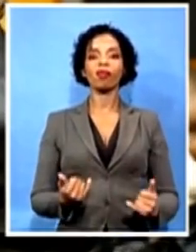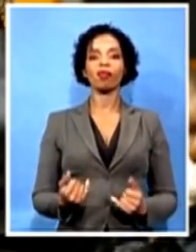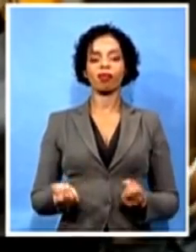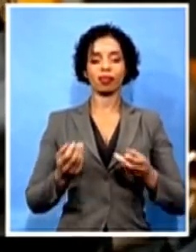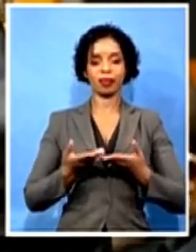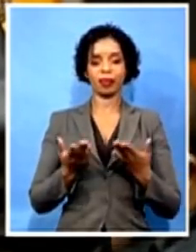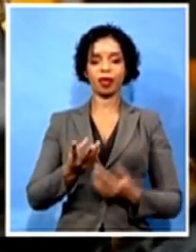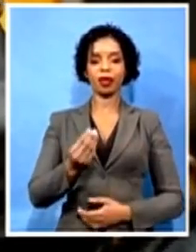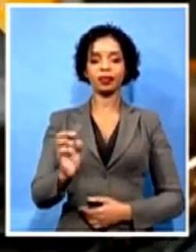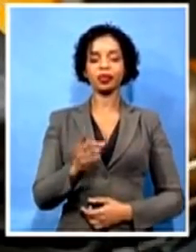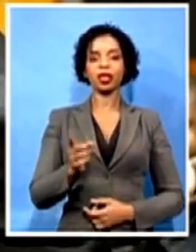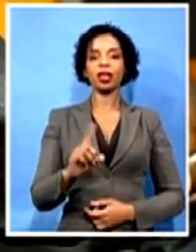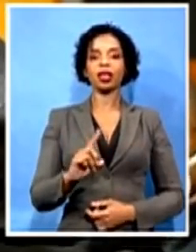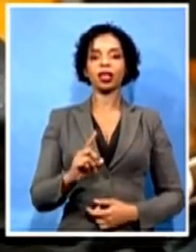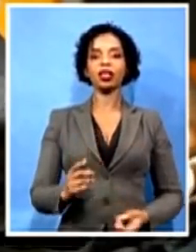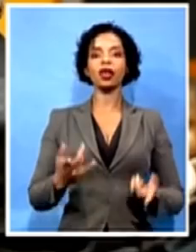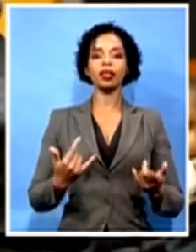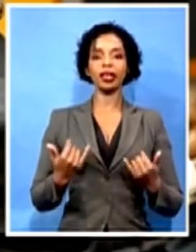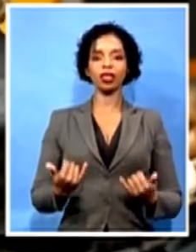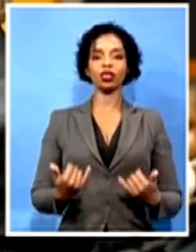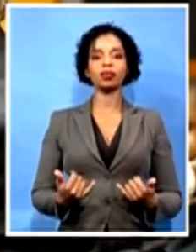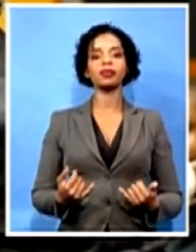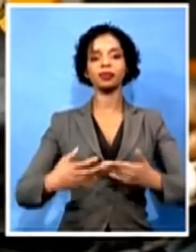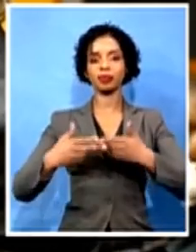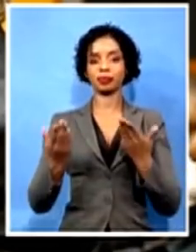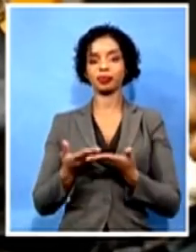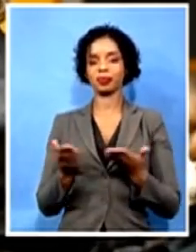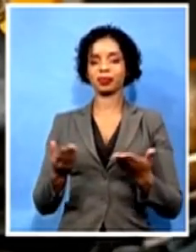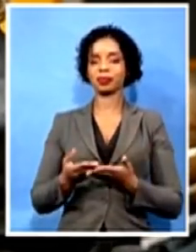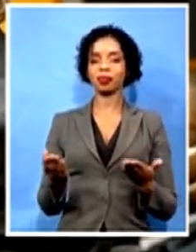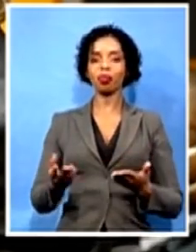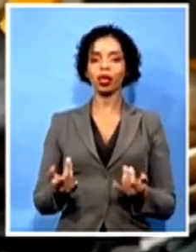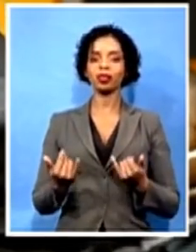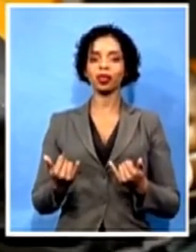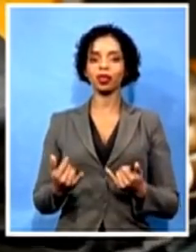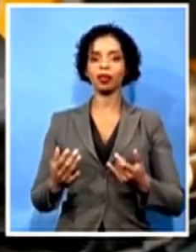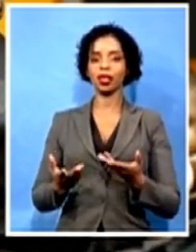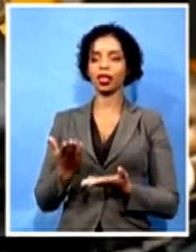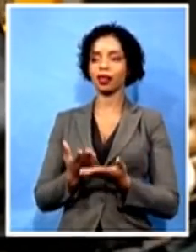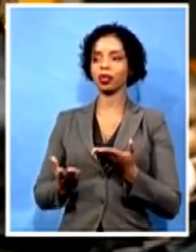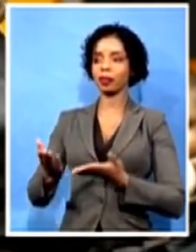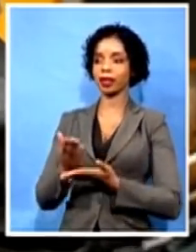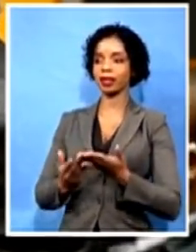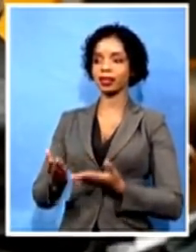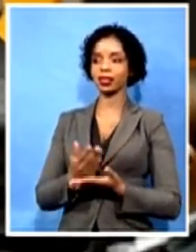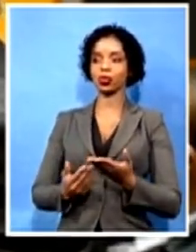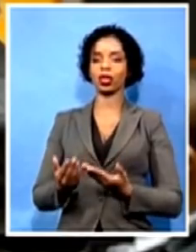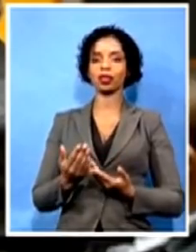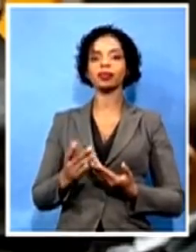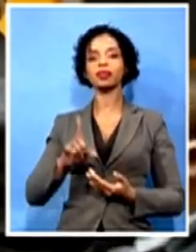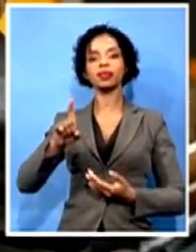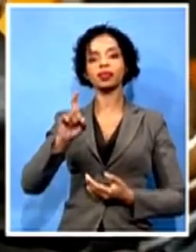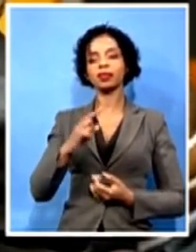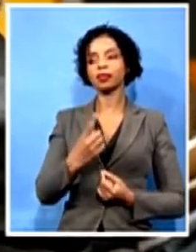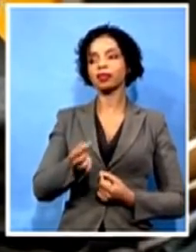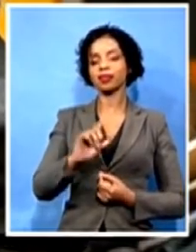are objecting to this witness, I would give them notice, I would give them proper opportunity to deal with it and say this is the reasons